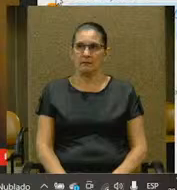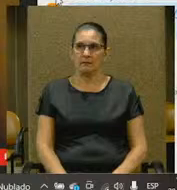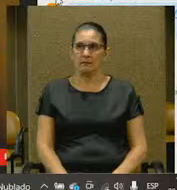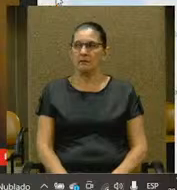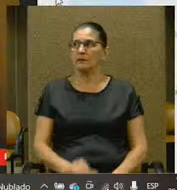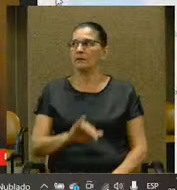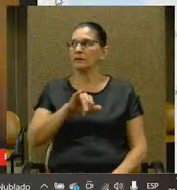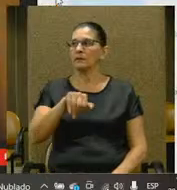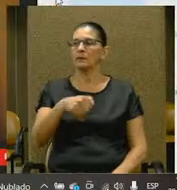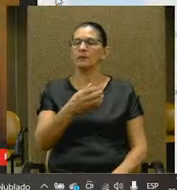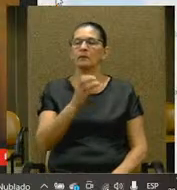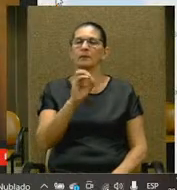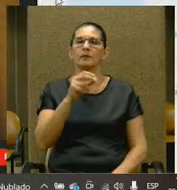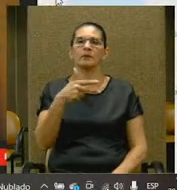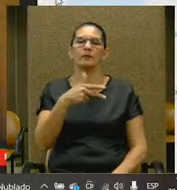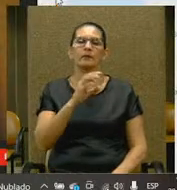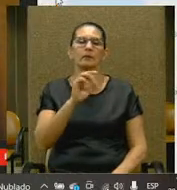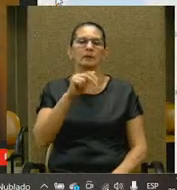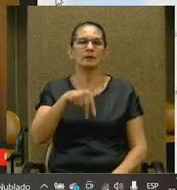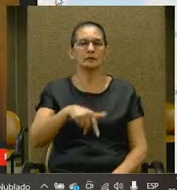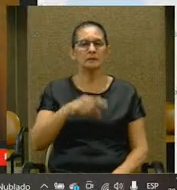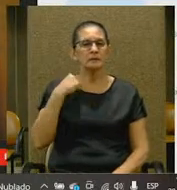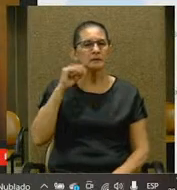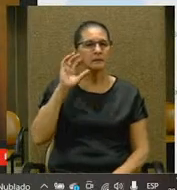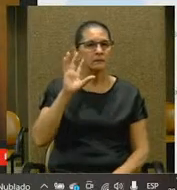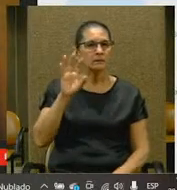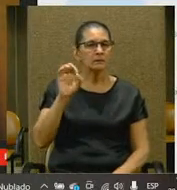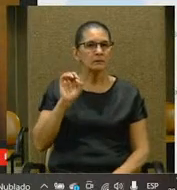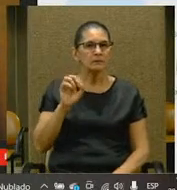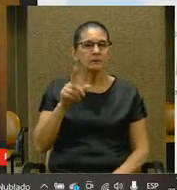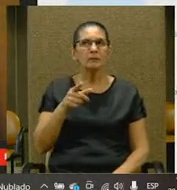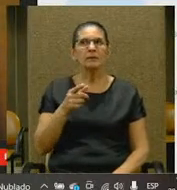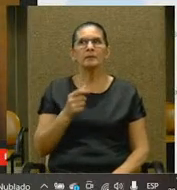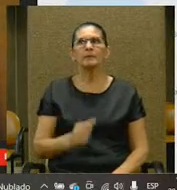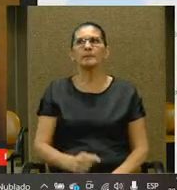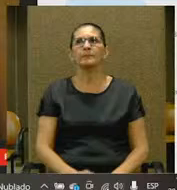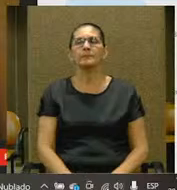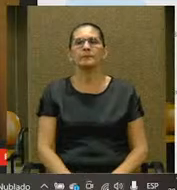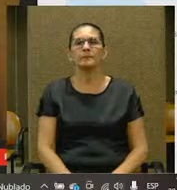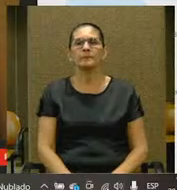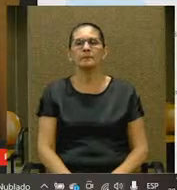Sean, te estamos escuchando cuando... Sean, we can hear you. Go ahead.